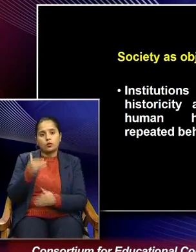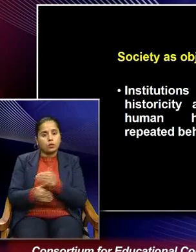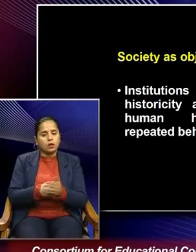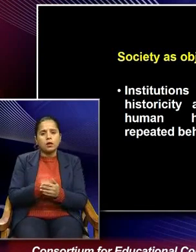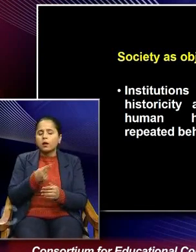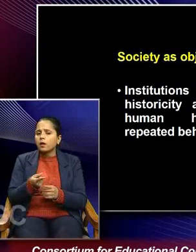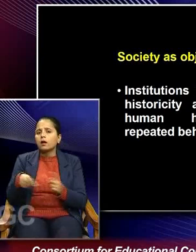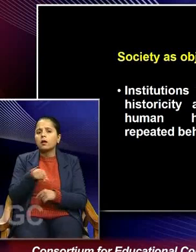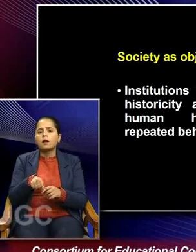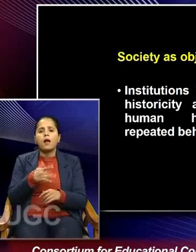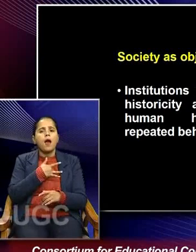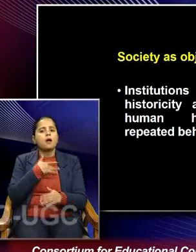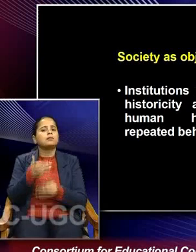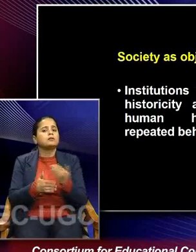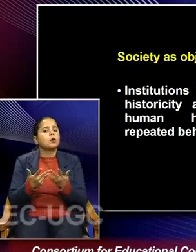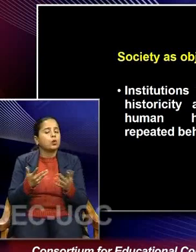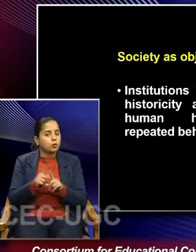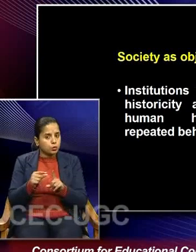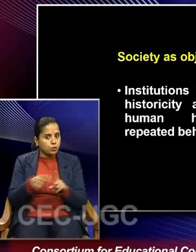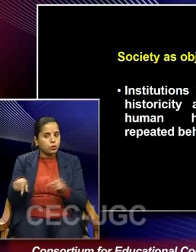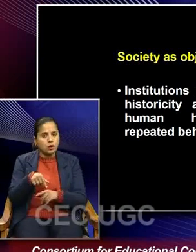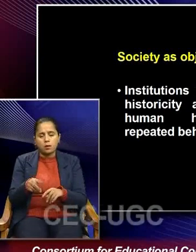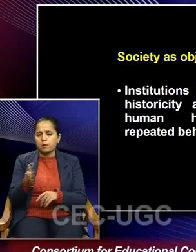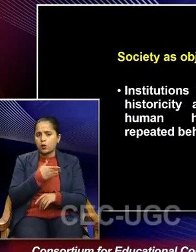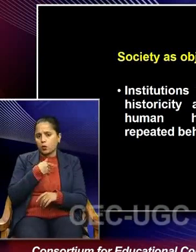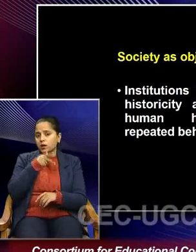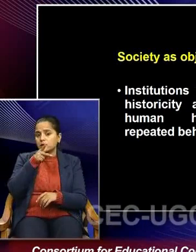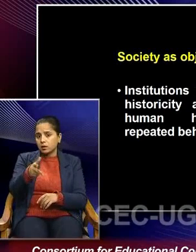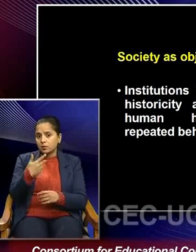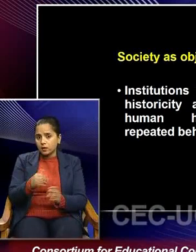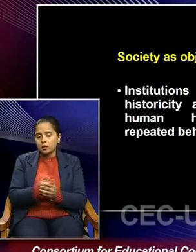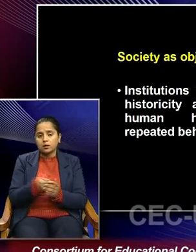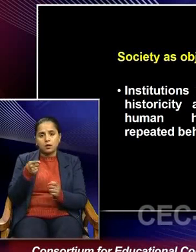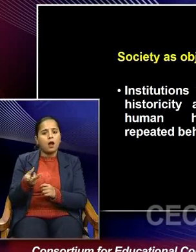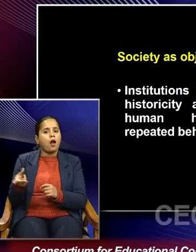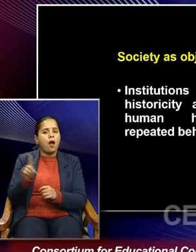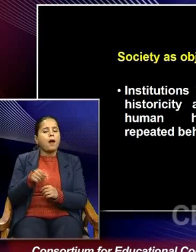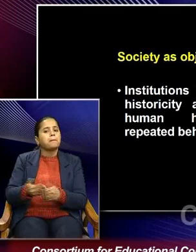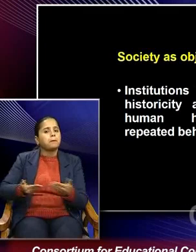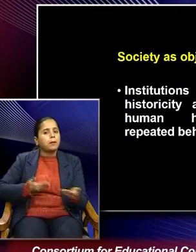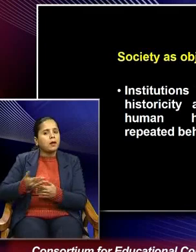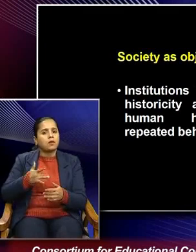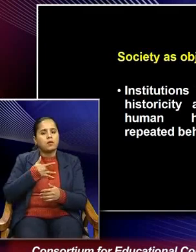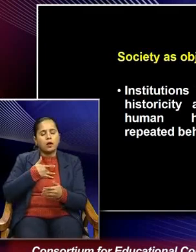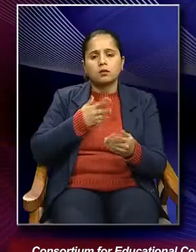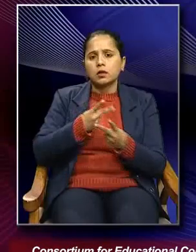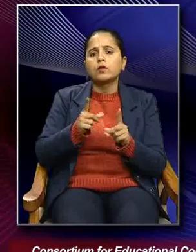is habitualization? As I already said, it is the repeated behavior or